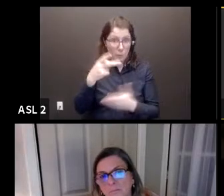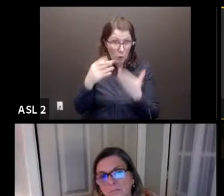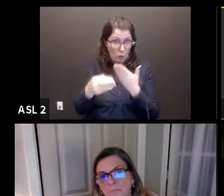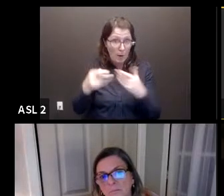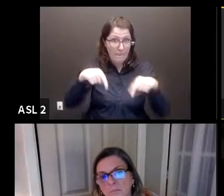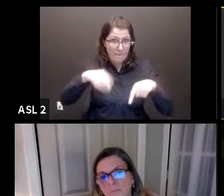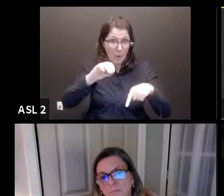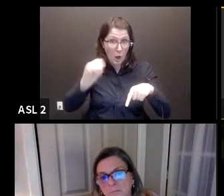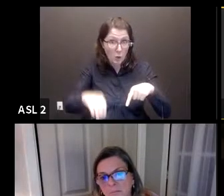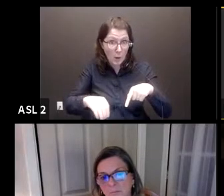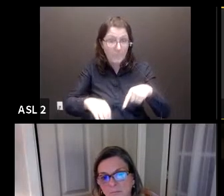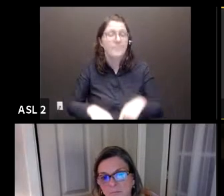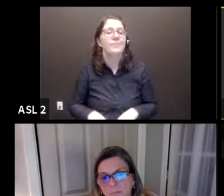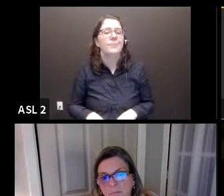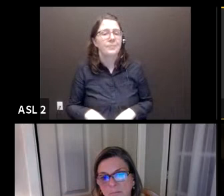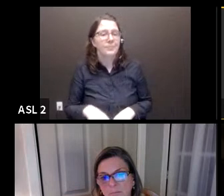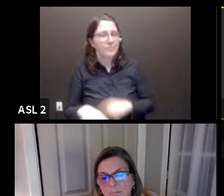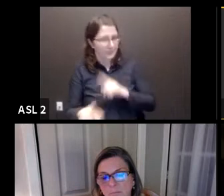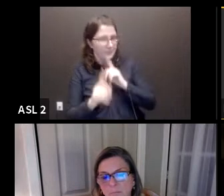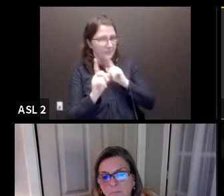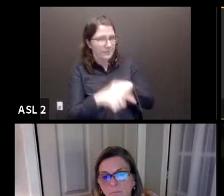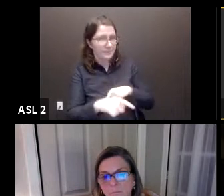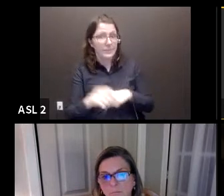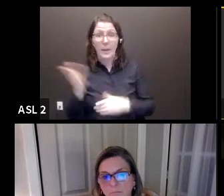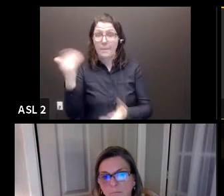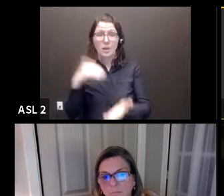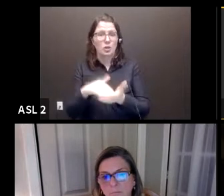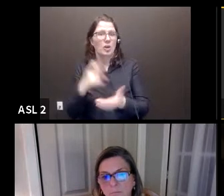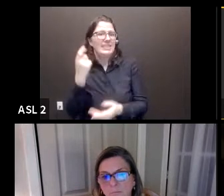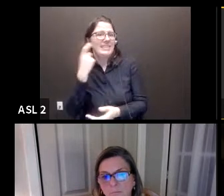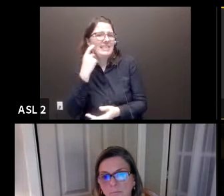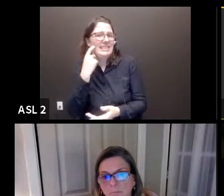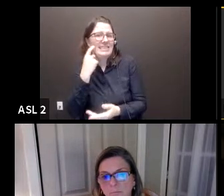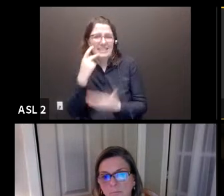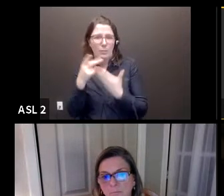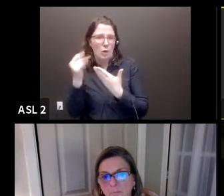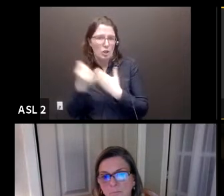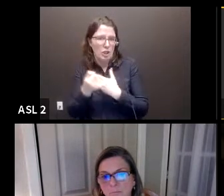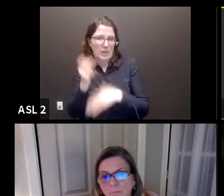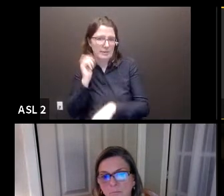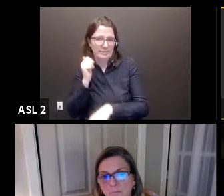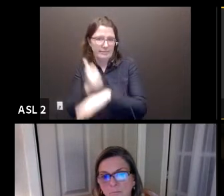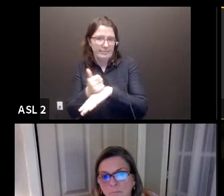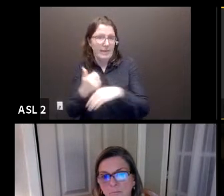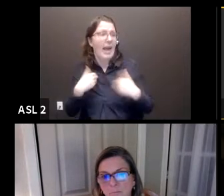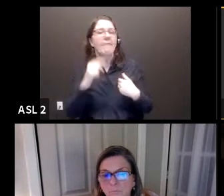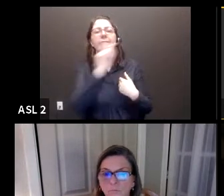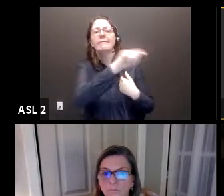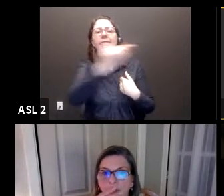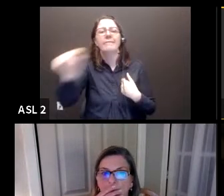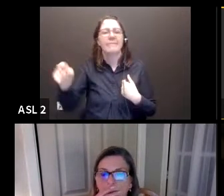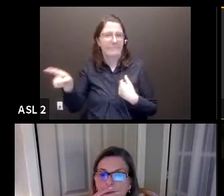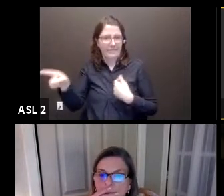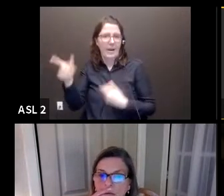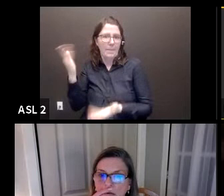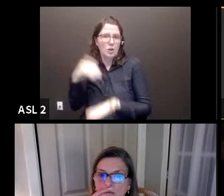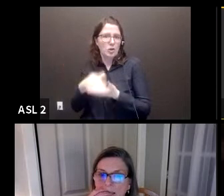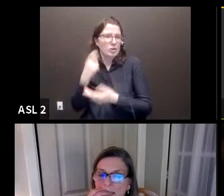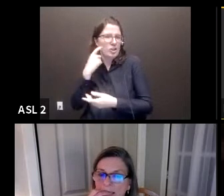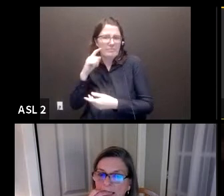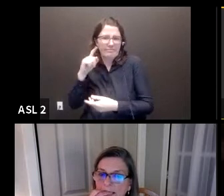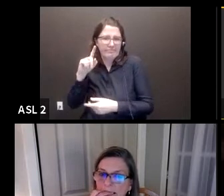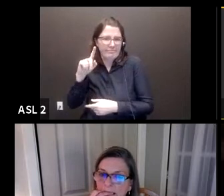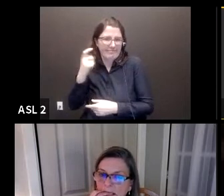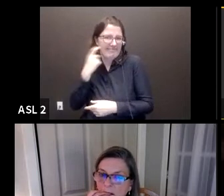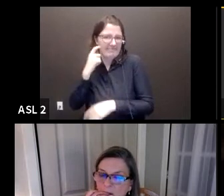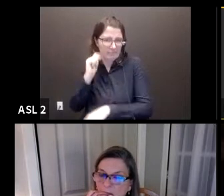the newest project that was put in place right so it's not different than working with a uh 20 24 24 hour